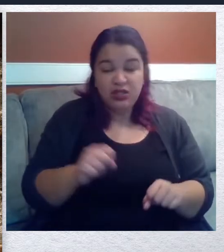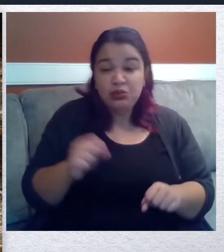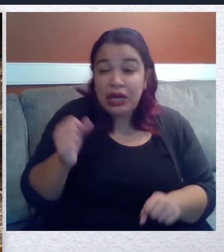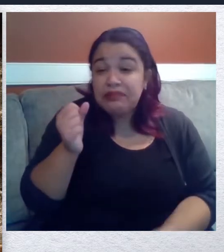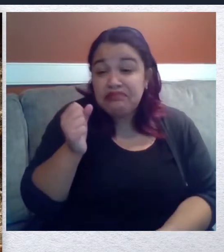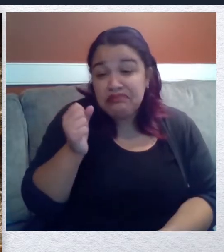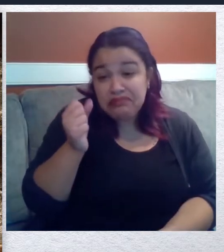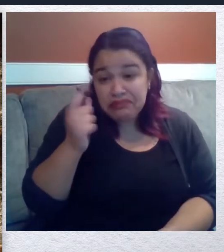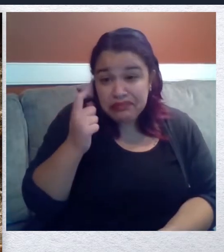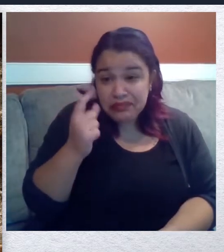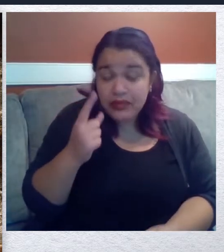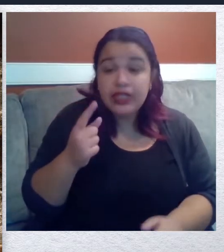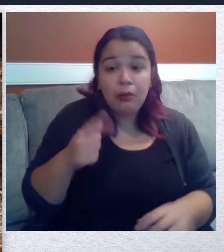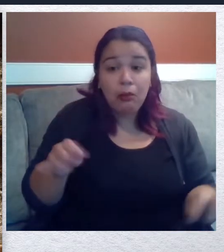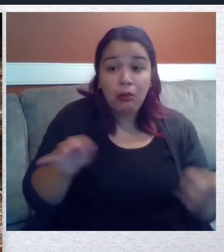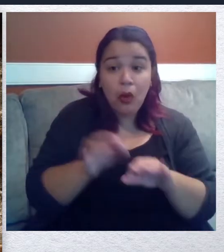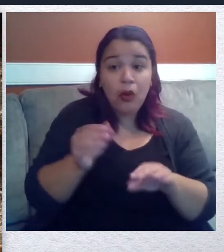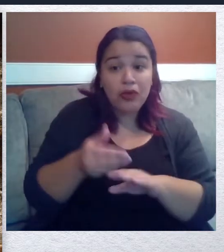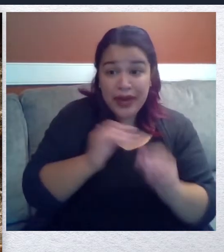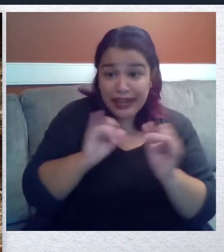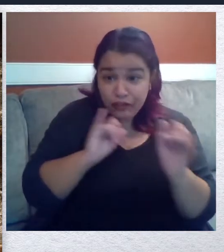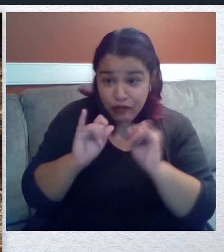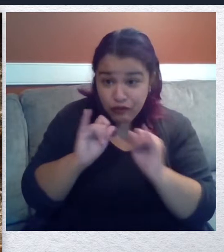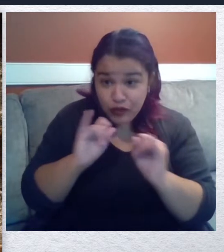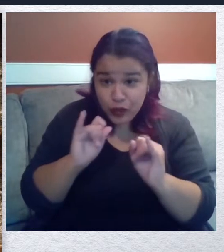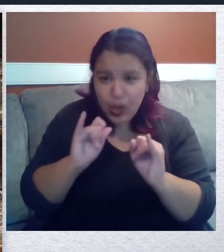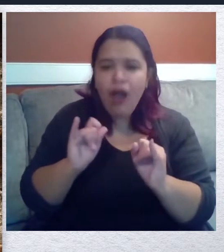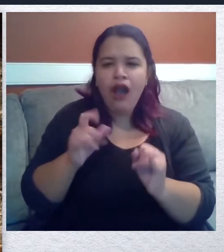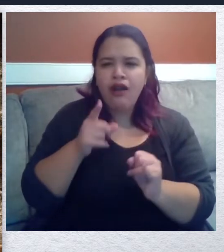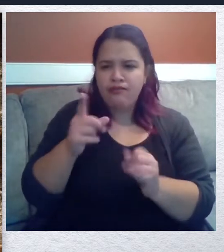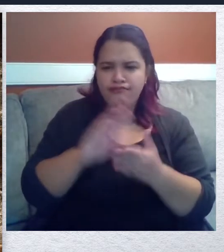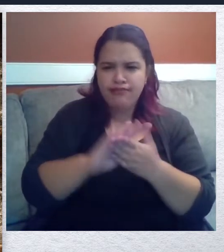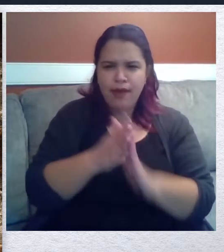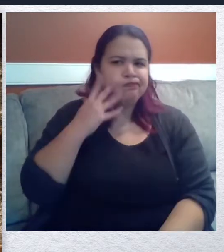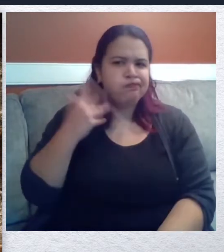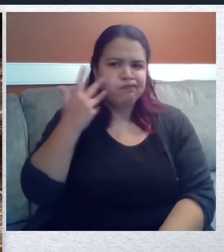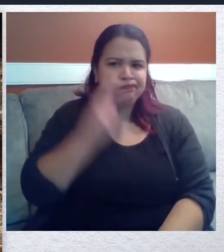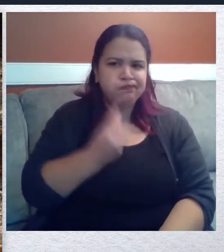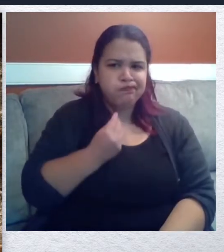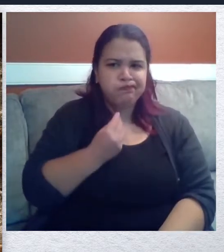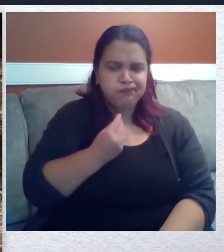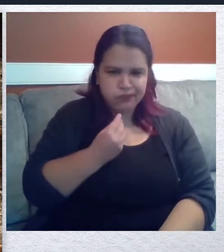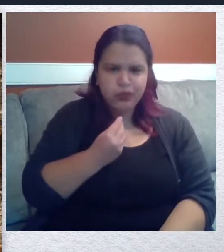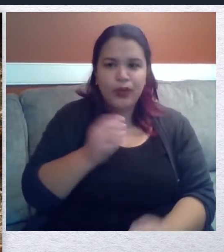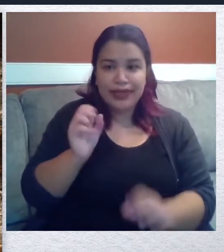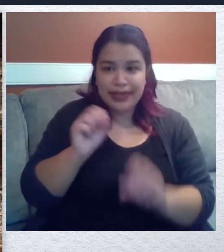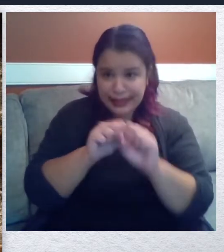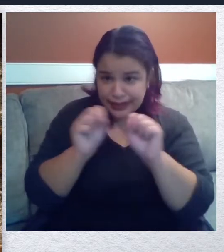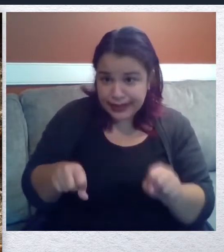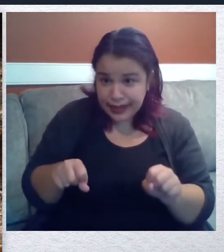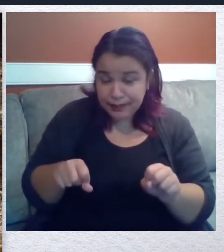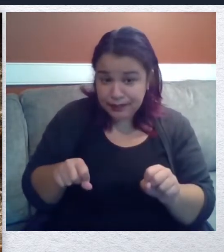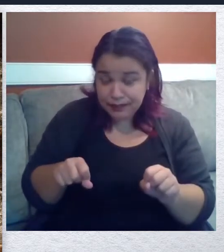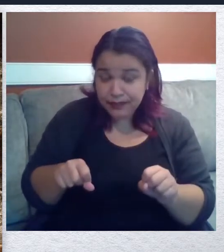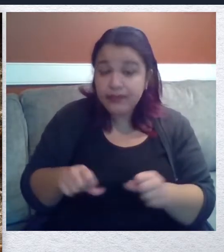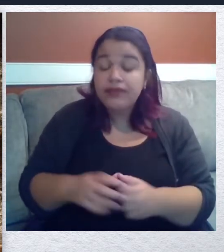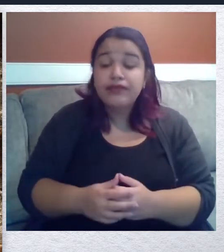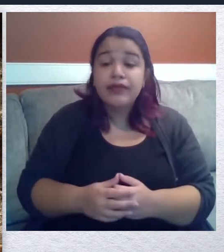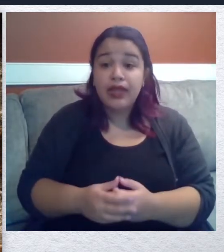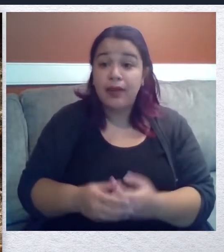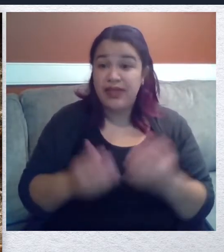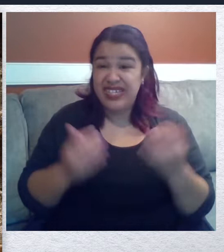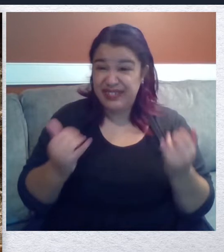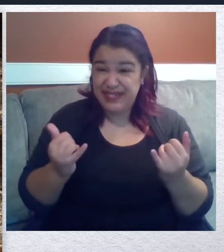interview. During our virtual hiring event, we will primarily be using the online